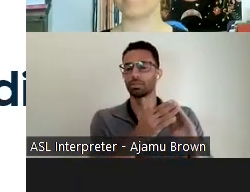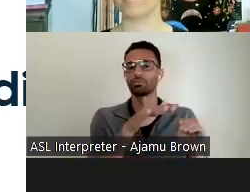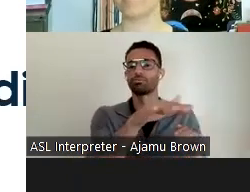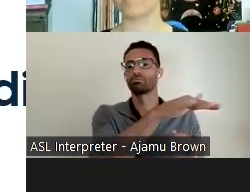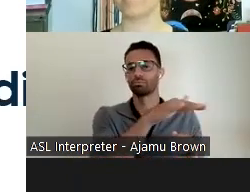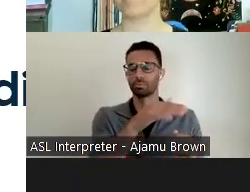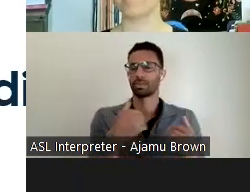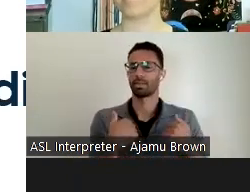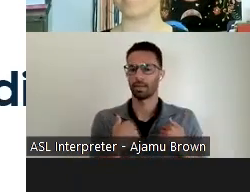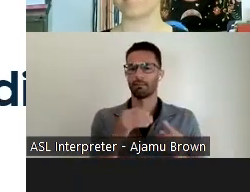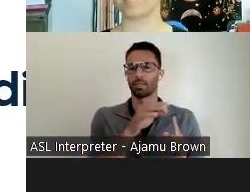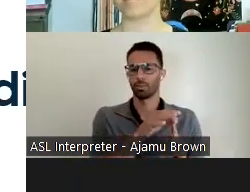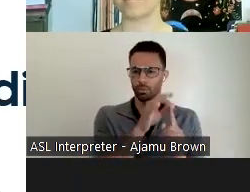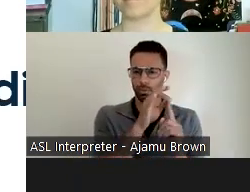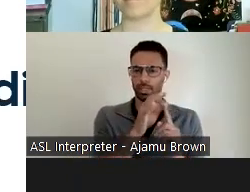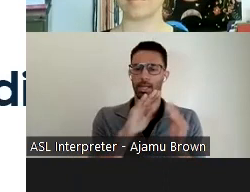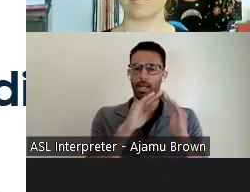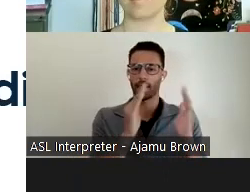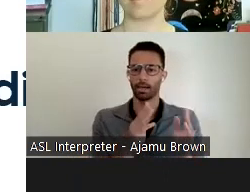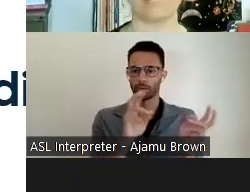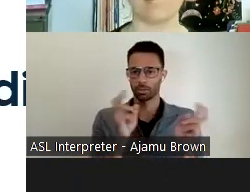issues. It has its own unique